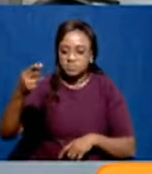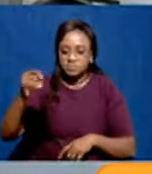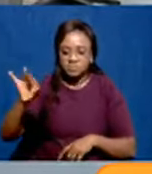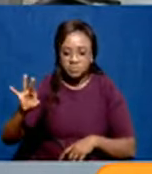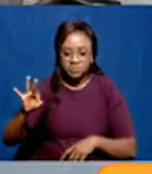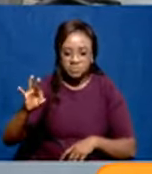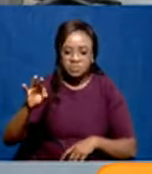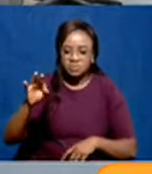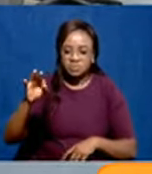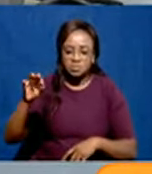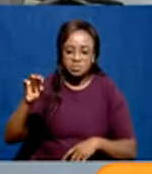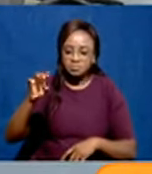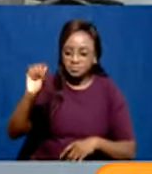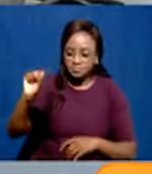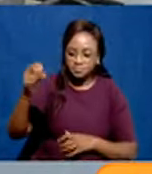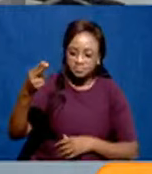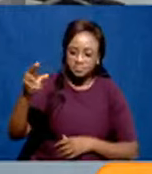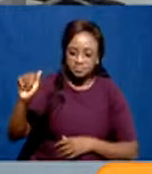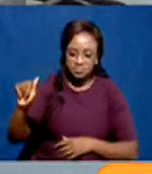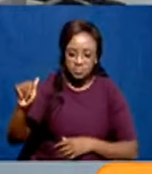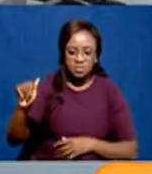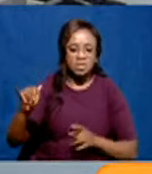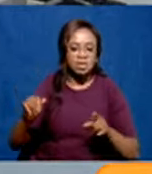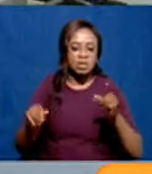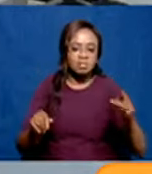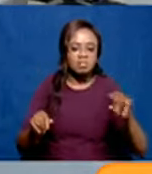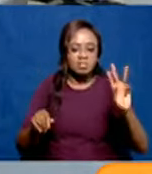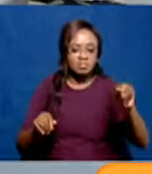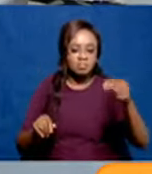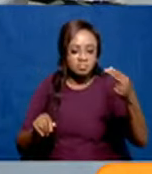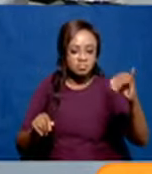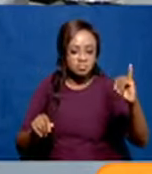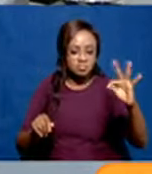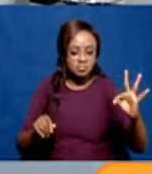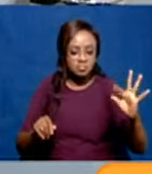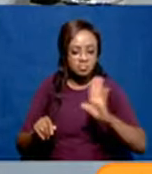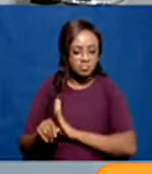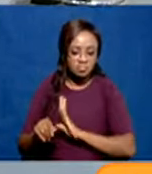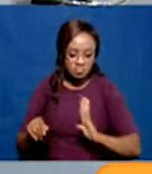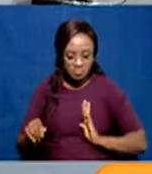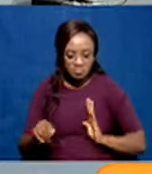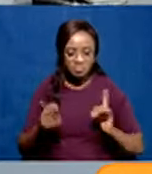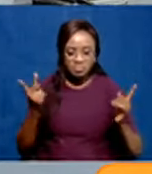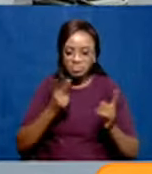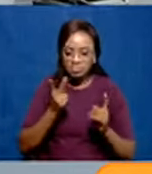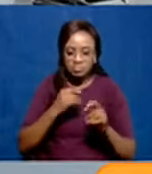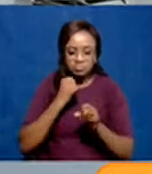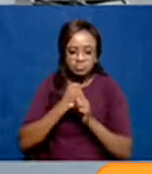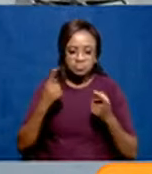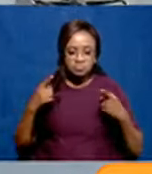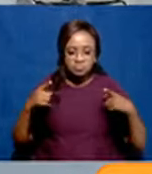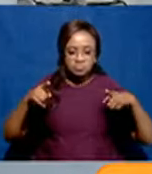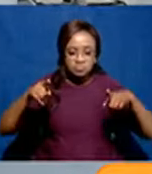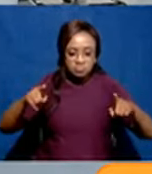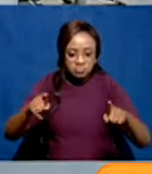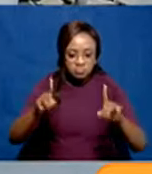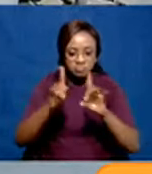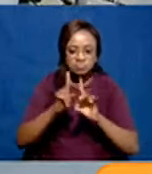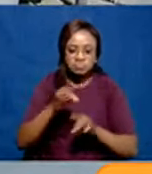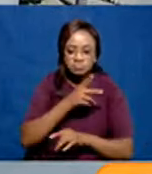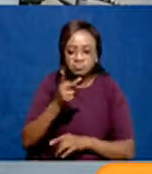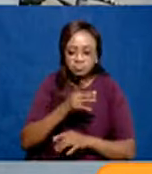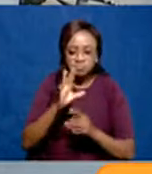1 year expires, which is technically November this year. Mm. We've got the Social Health Authority board, which has also been inaugurated, also